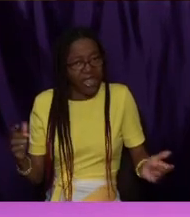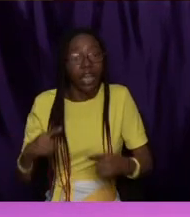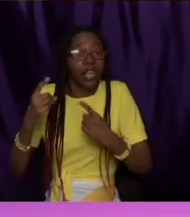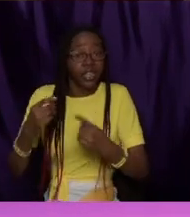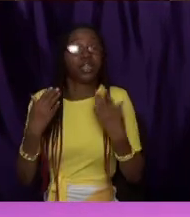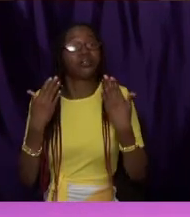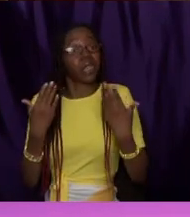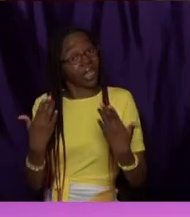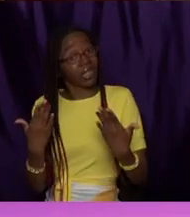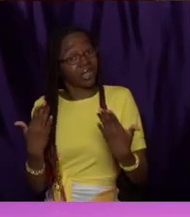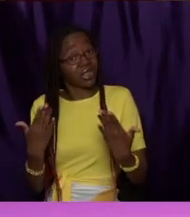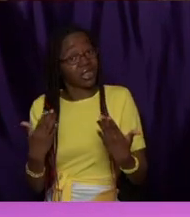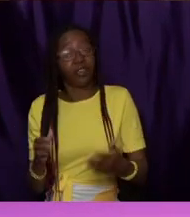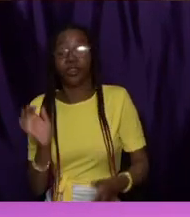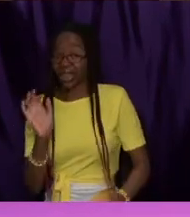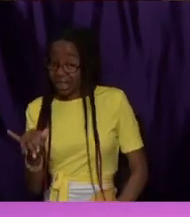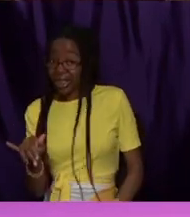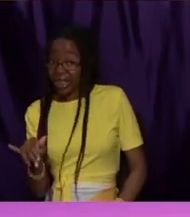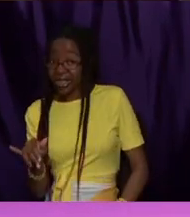Give thanks for this.